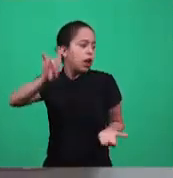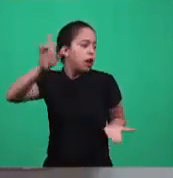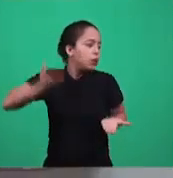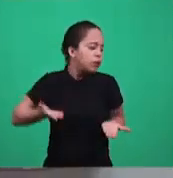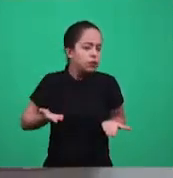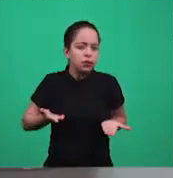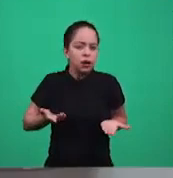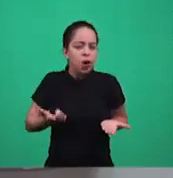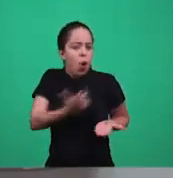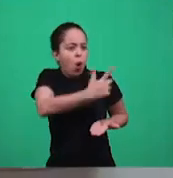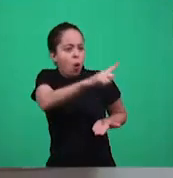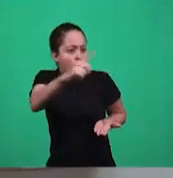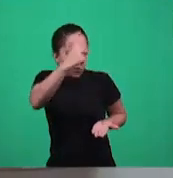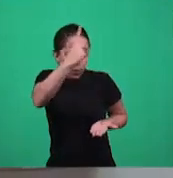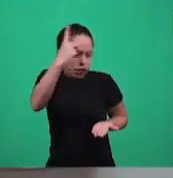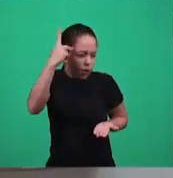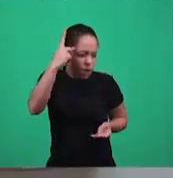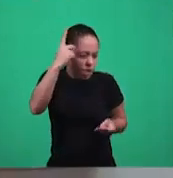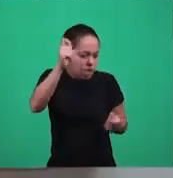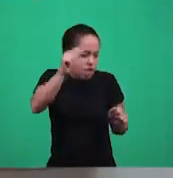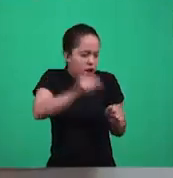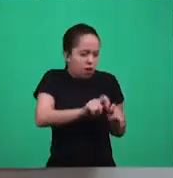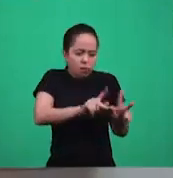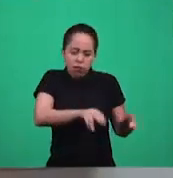Nobody can do what you're doing